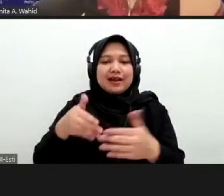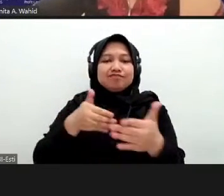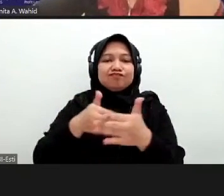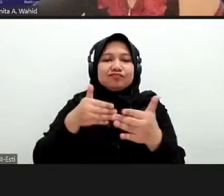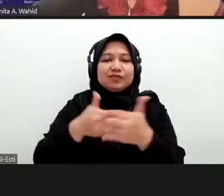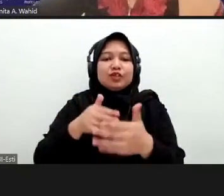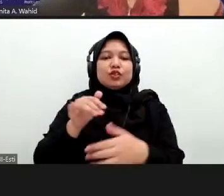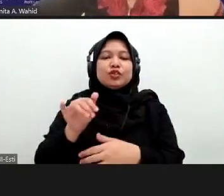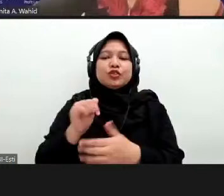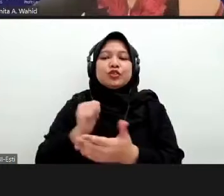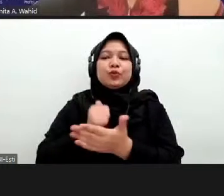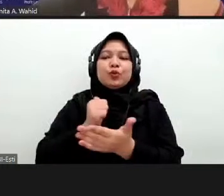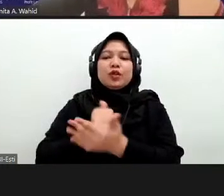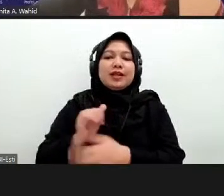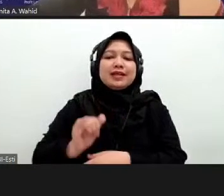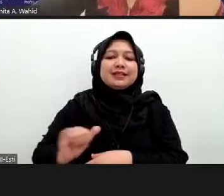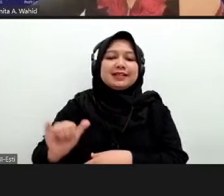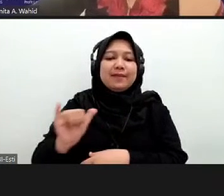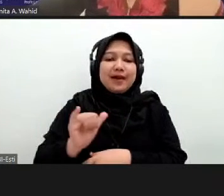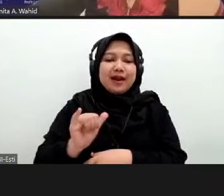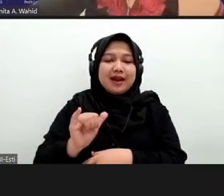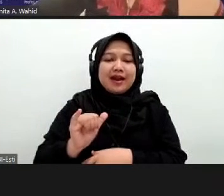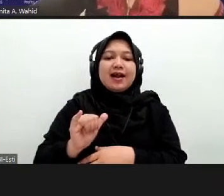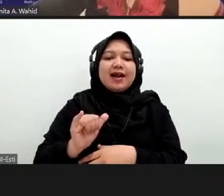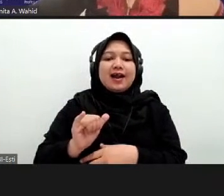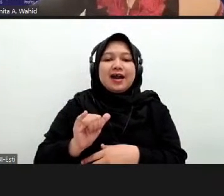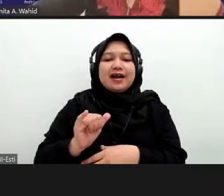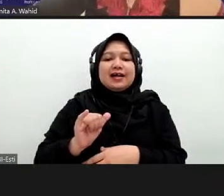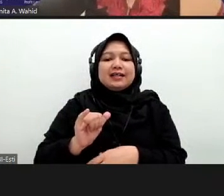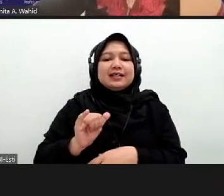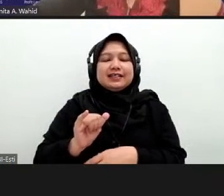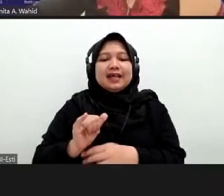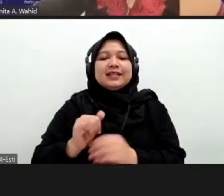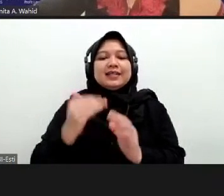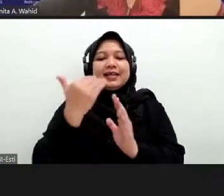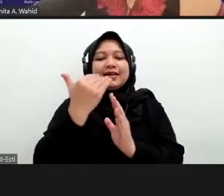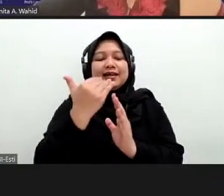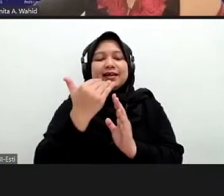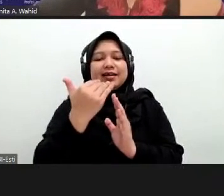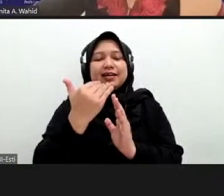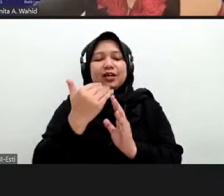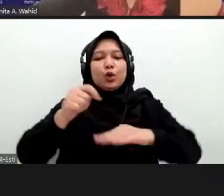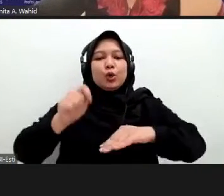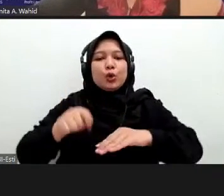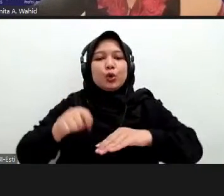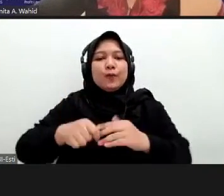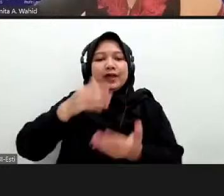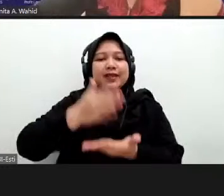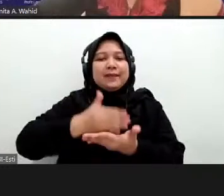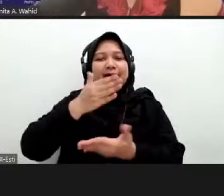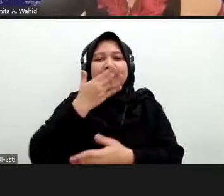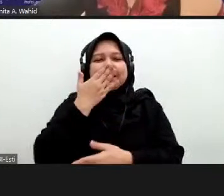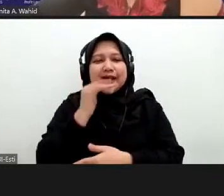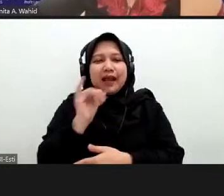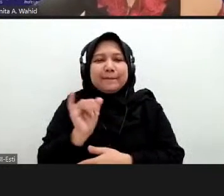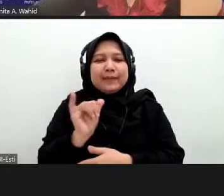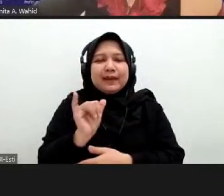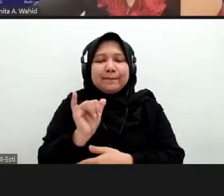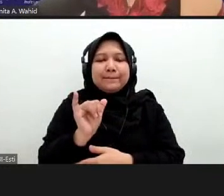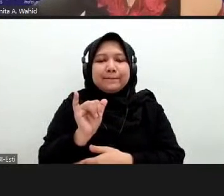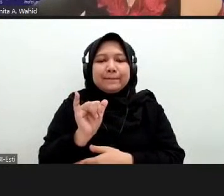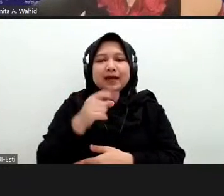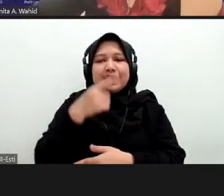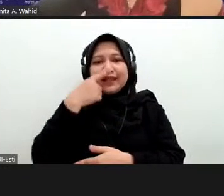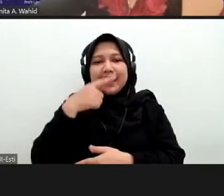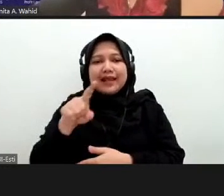face have the same trends. The restrictive law is similar between what exists in, for